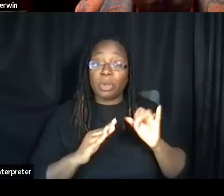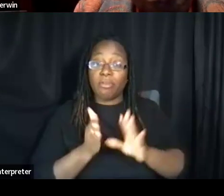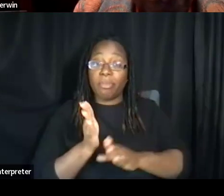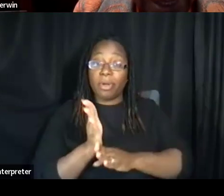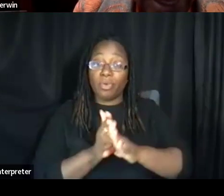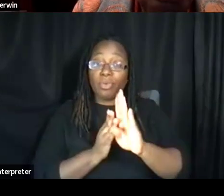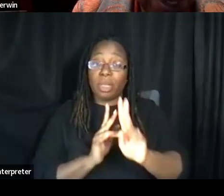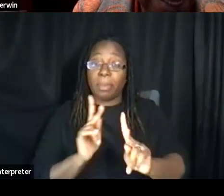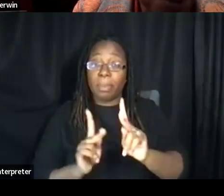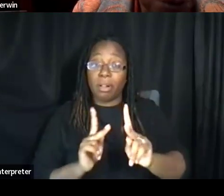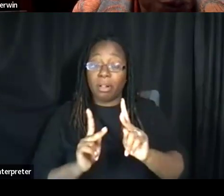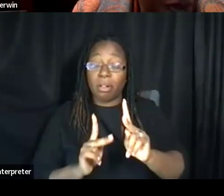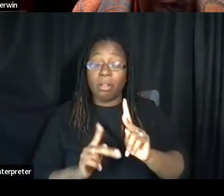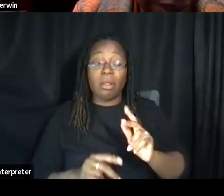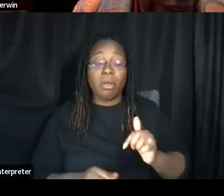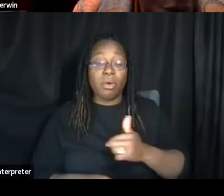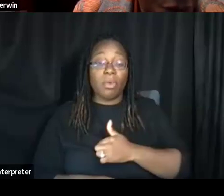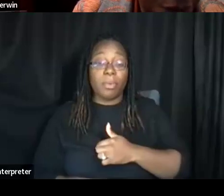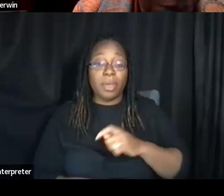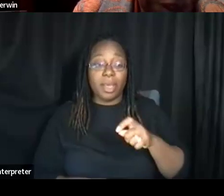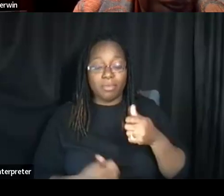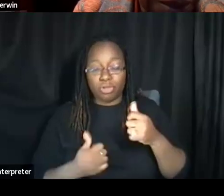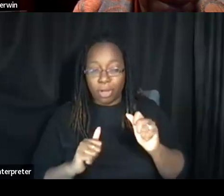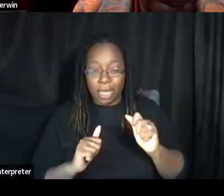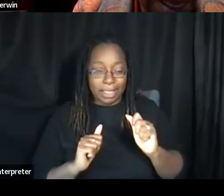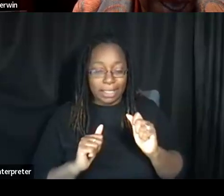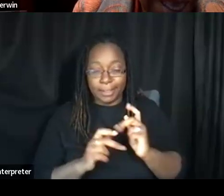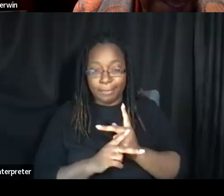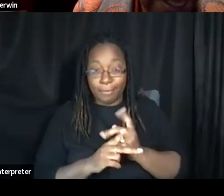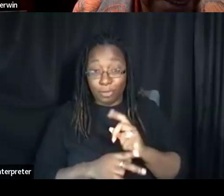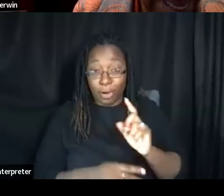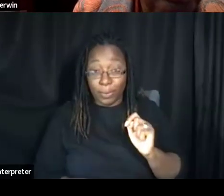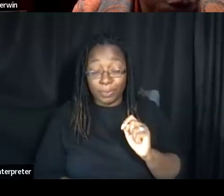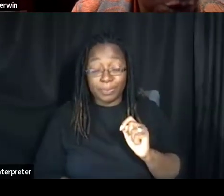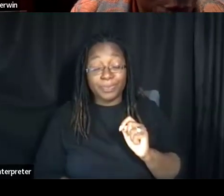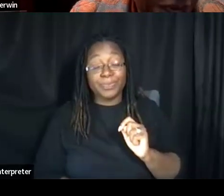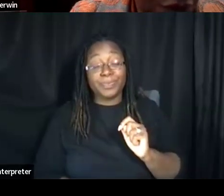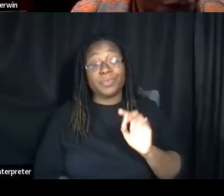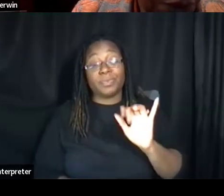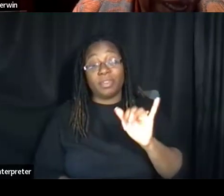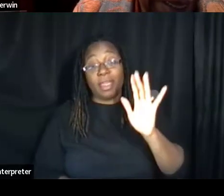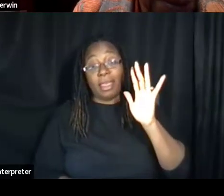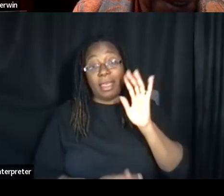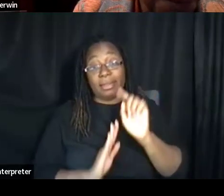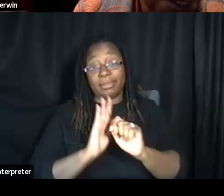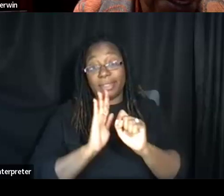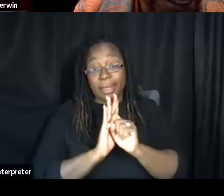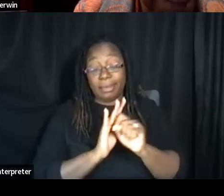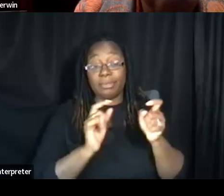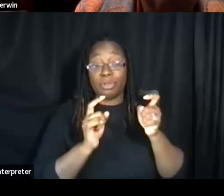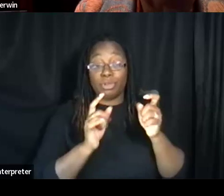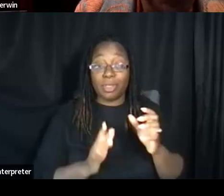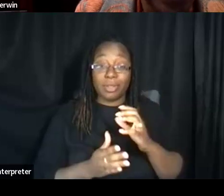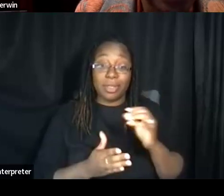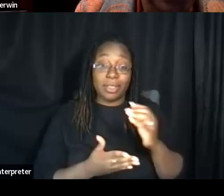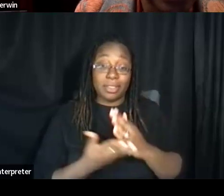people that we had to get over, because at that time, the director and some of the